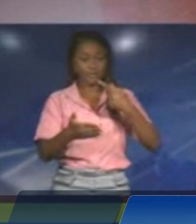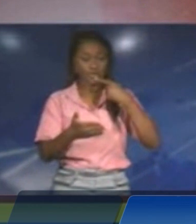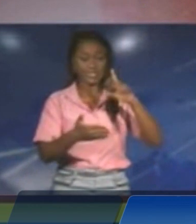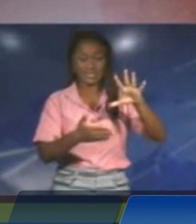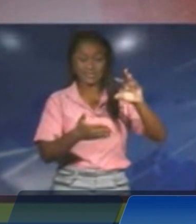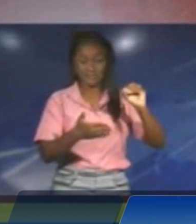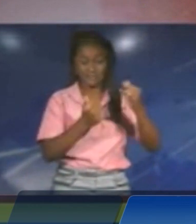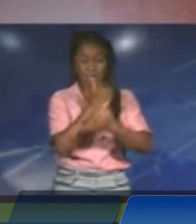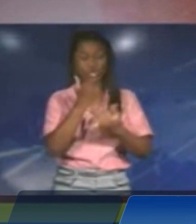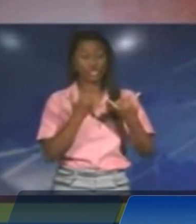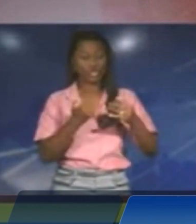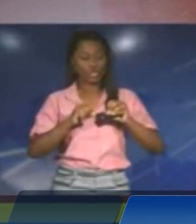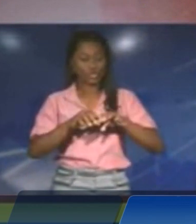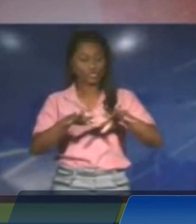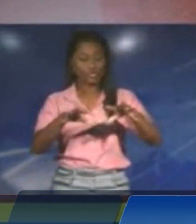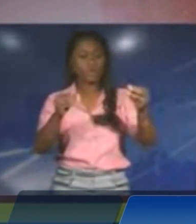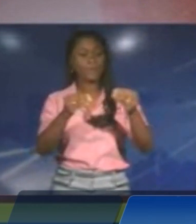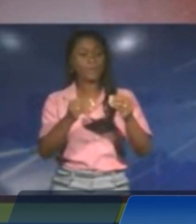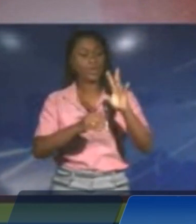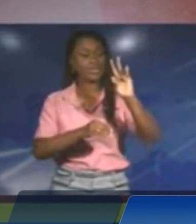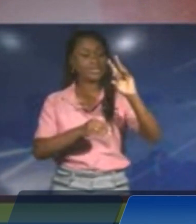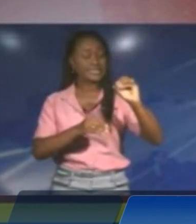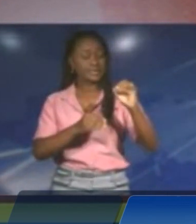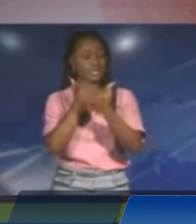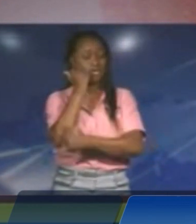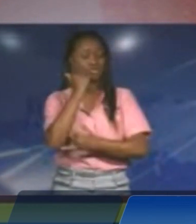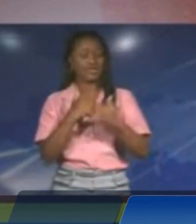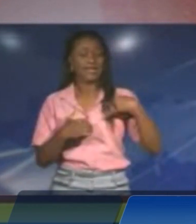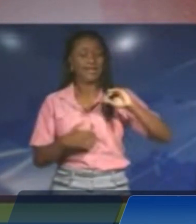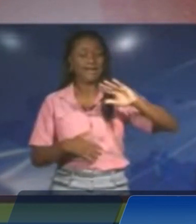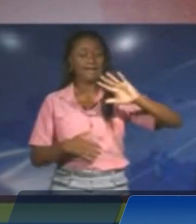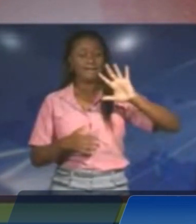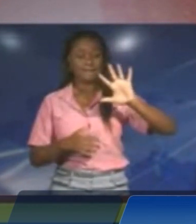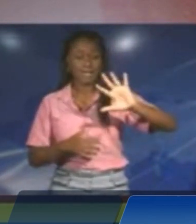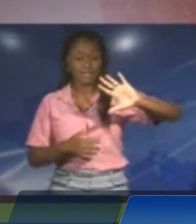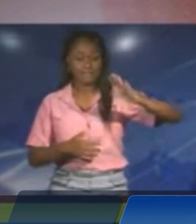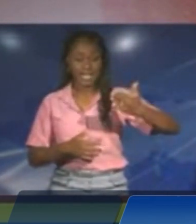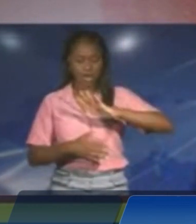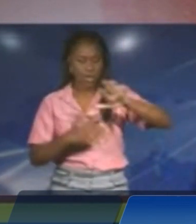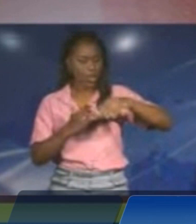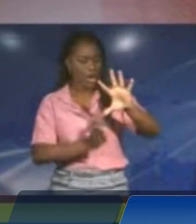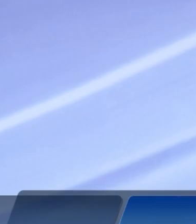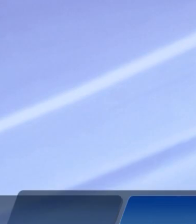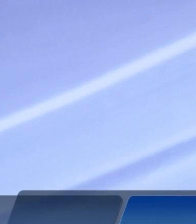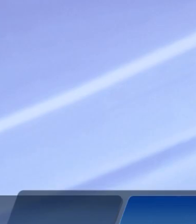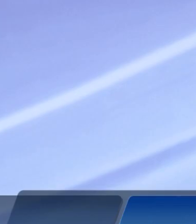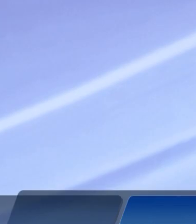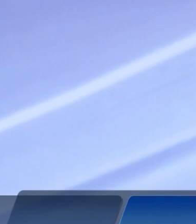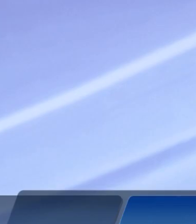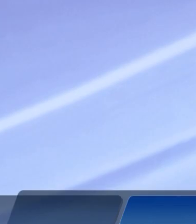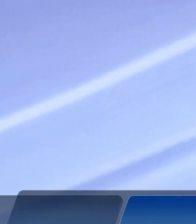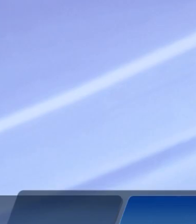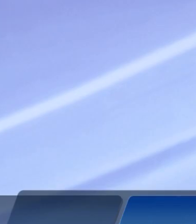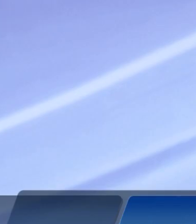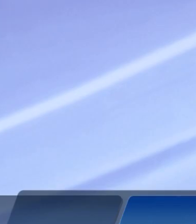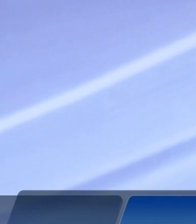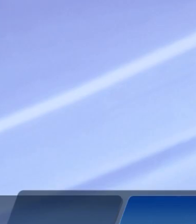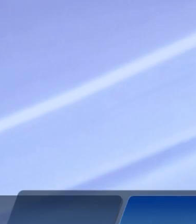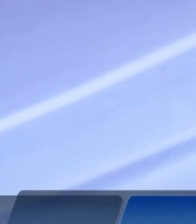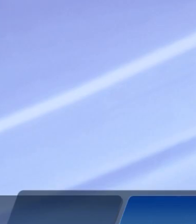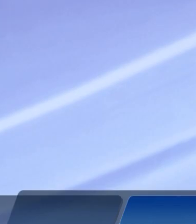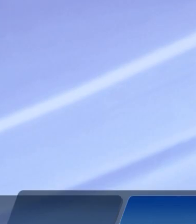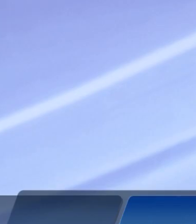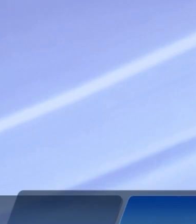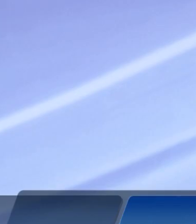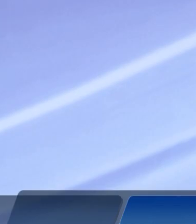countries on last week's update. There are 5 deaths, all within the African continent. Dr. Parasram said